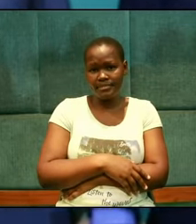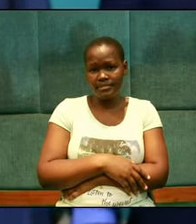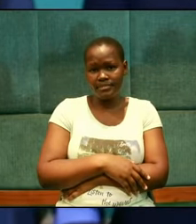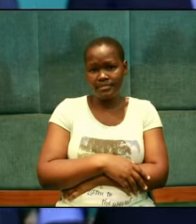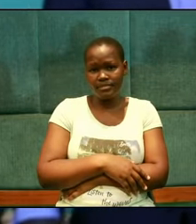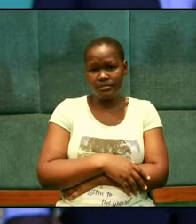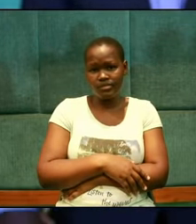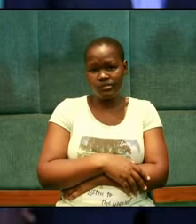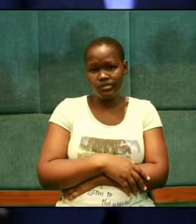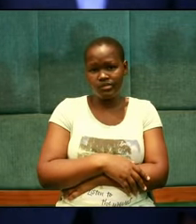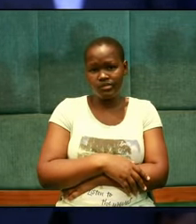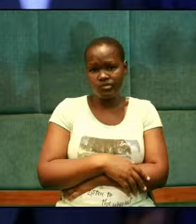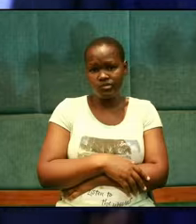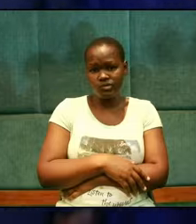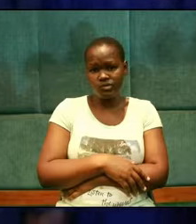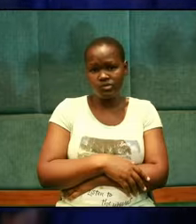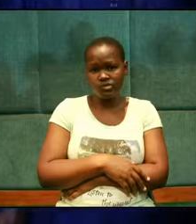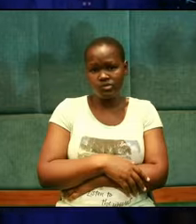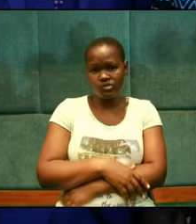us.